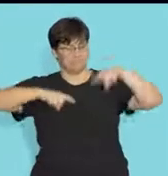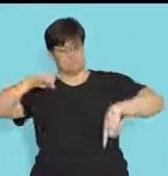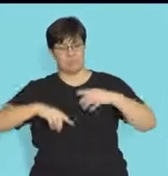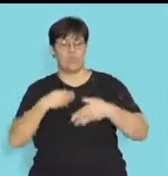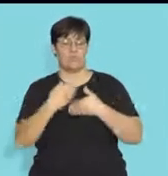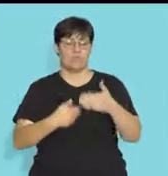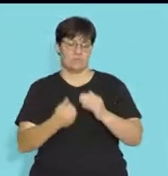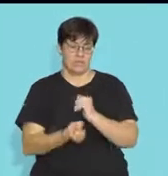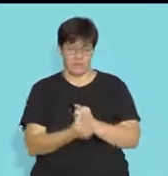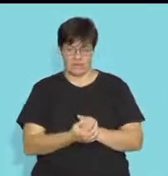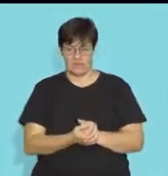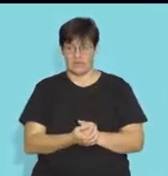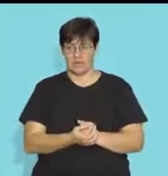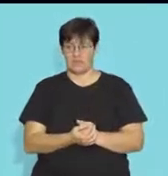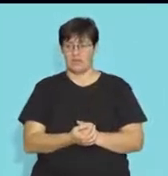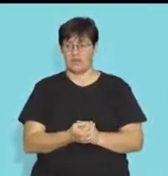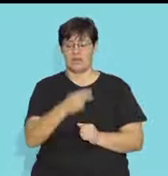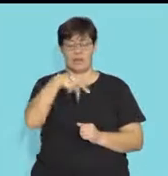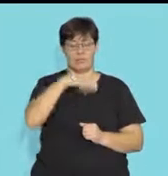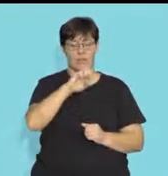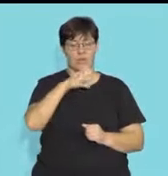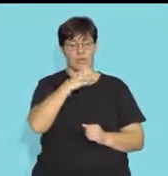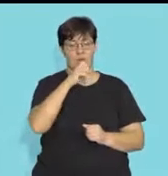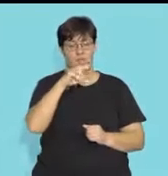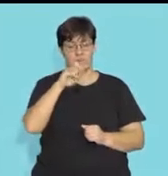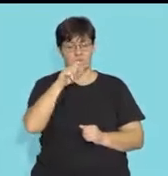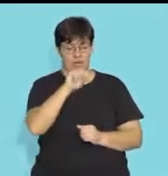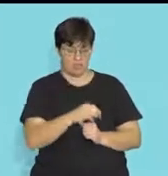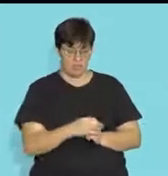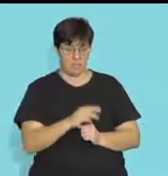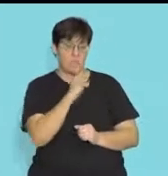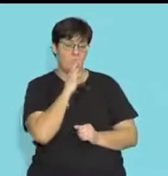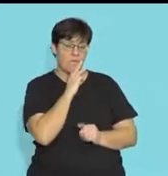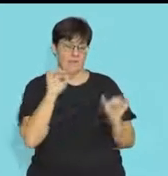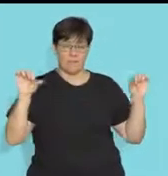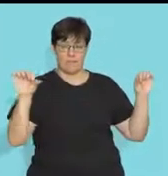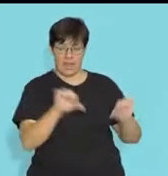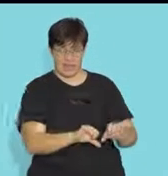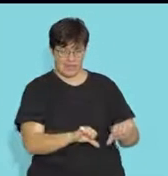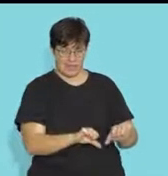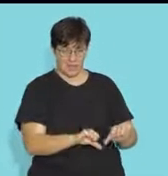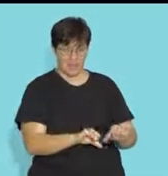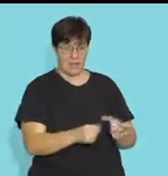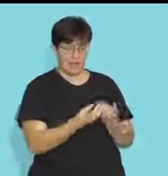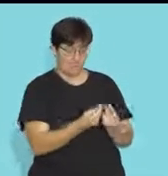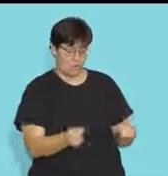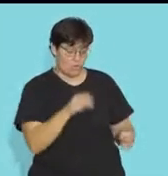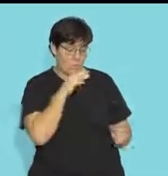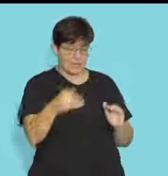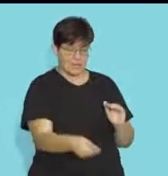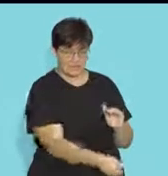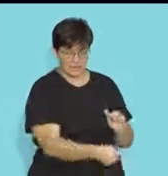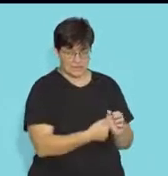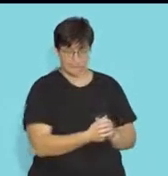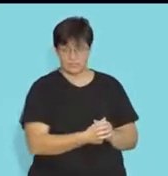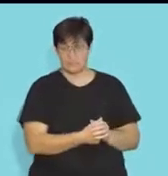various processes occurring. One process is called percolation, which is when the water gets back into the